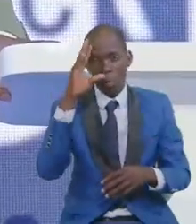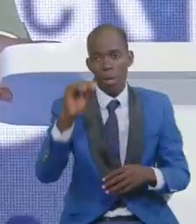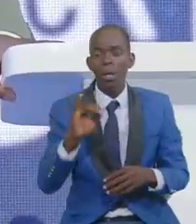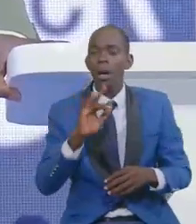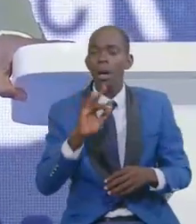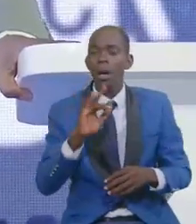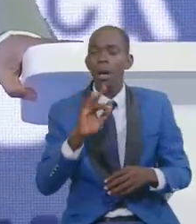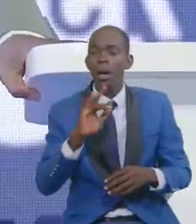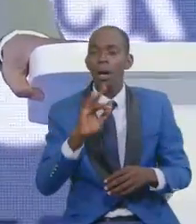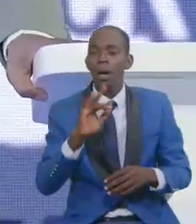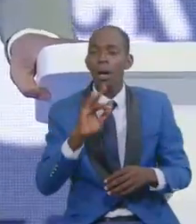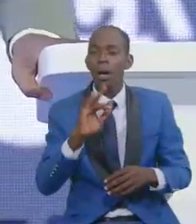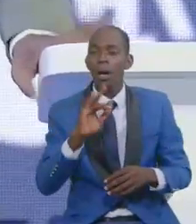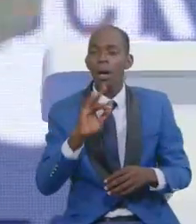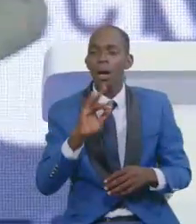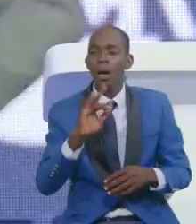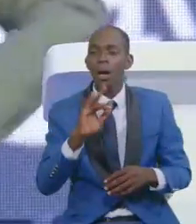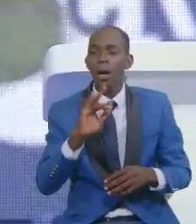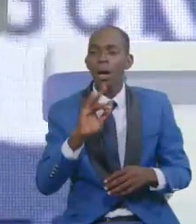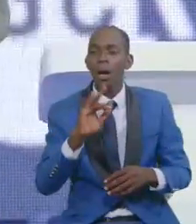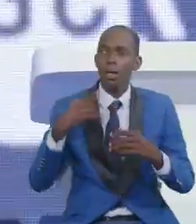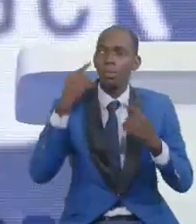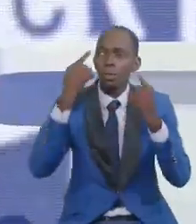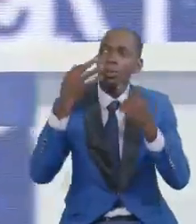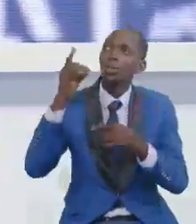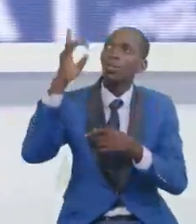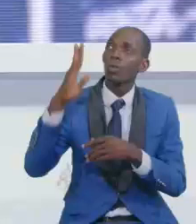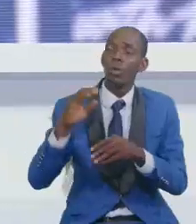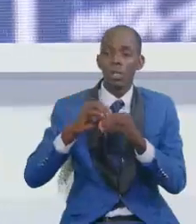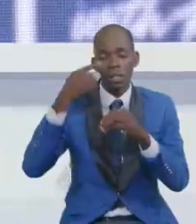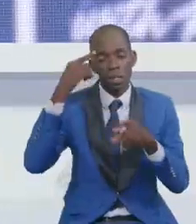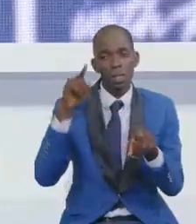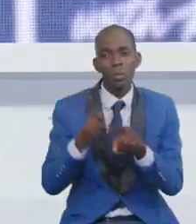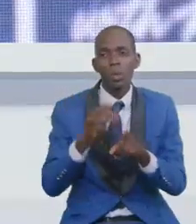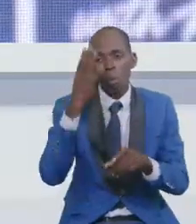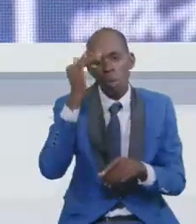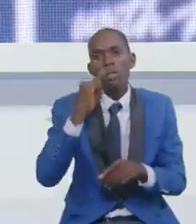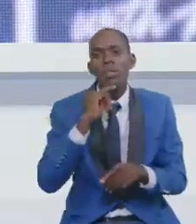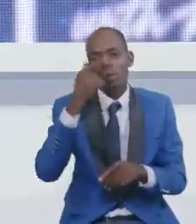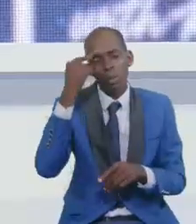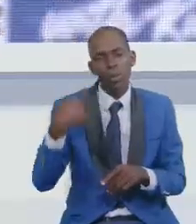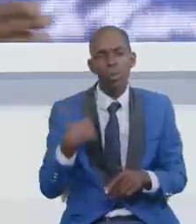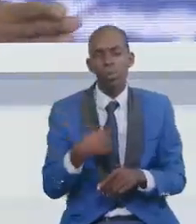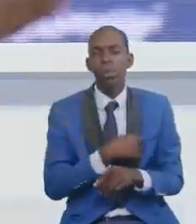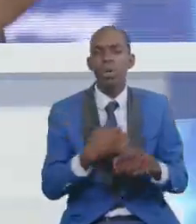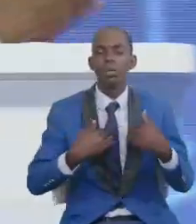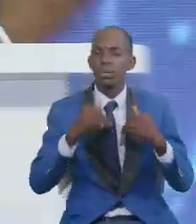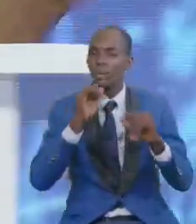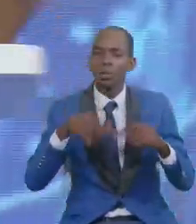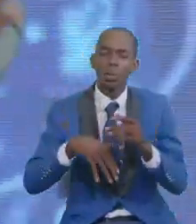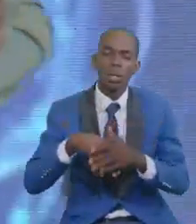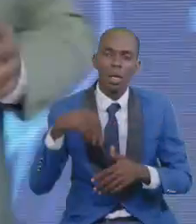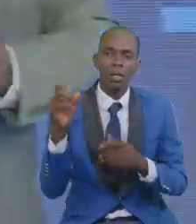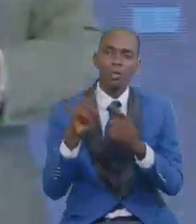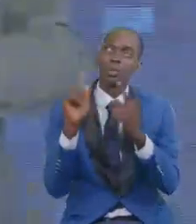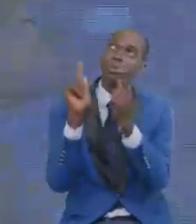we don't have the thoughts of God in agreement with God, you know why? It's because we have not gone forth unto him